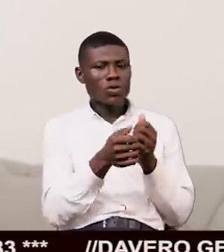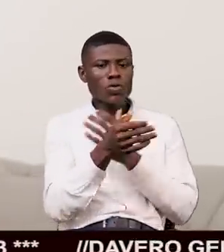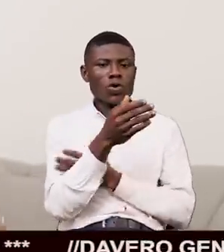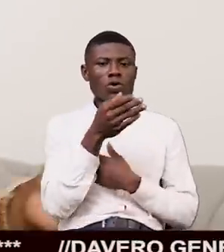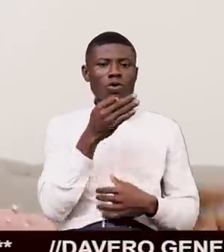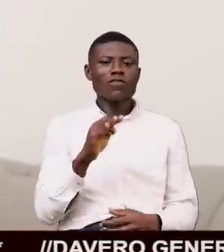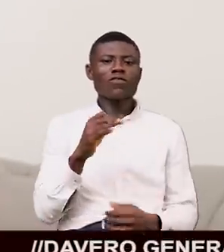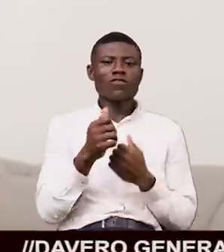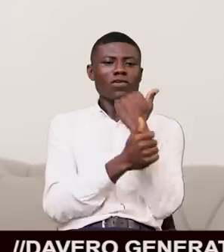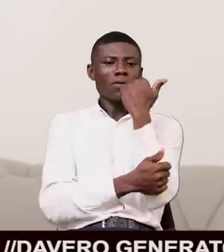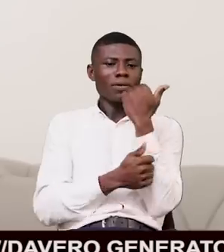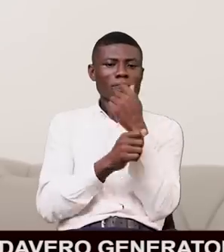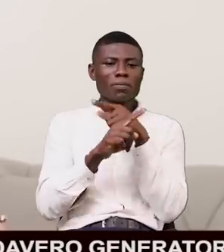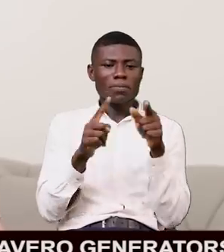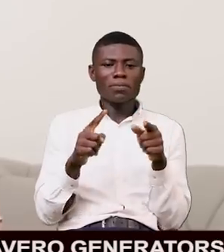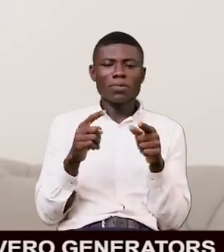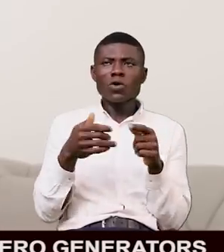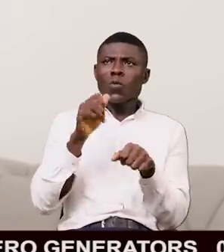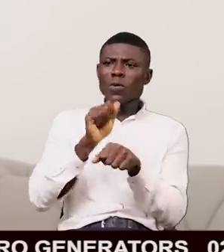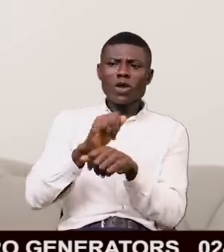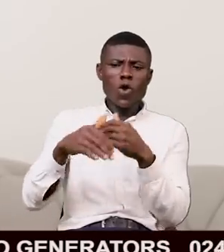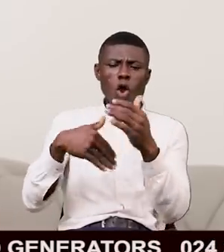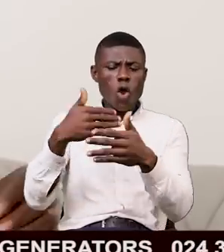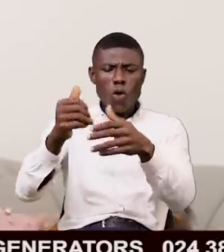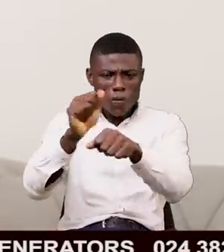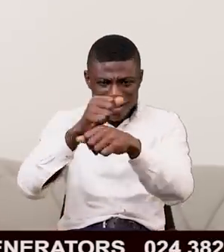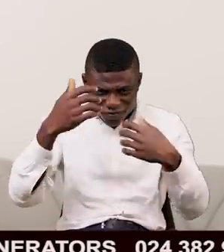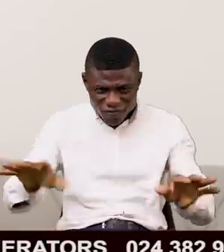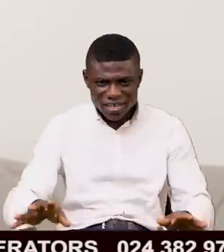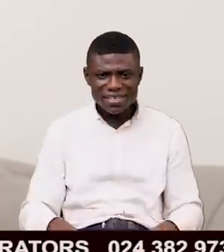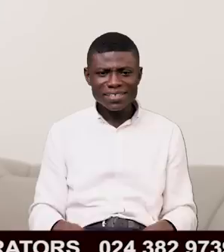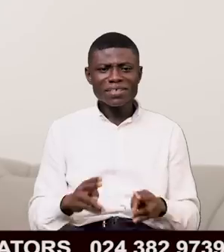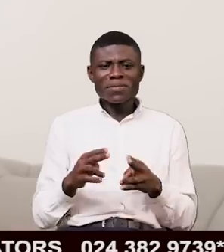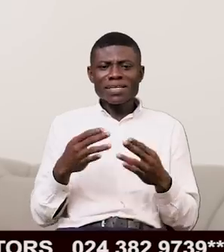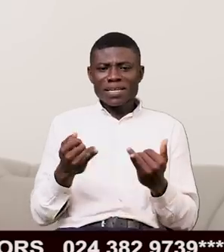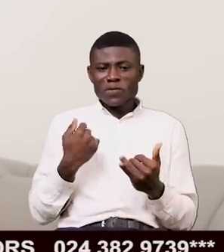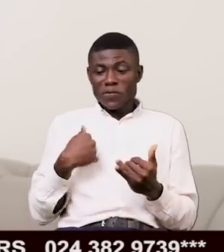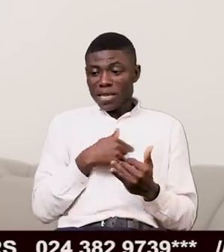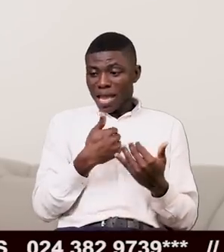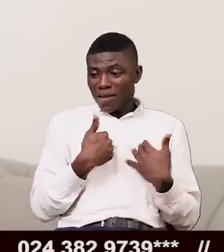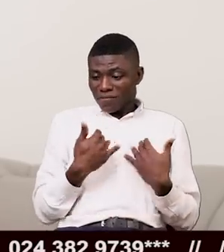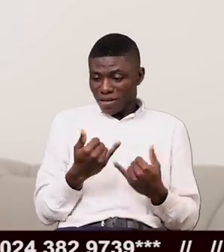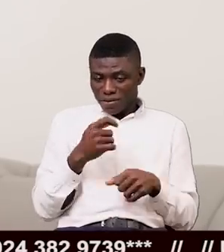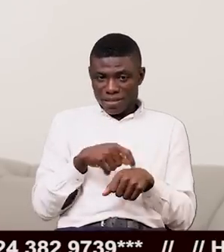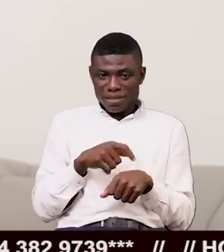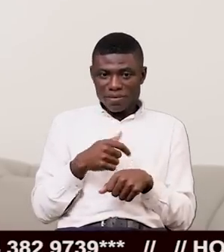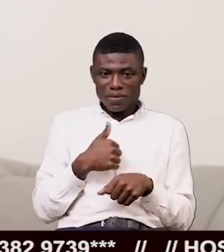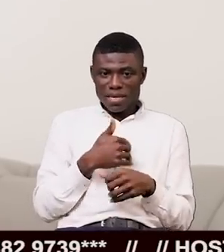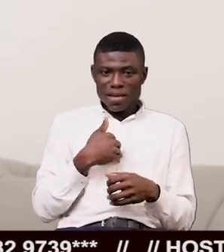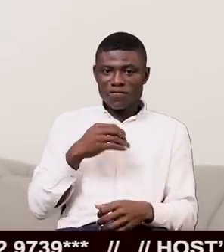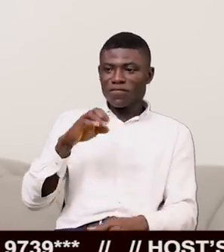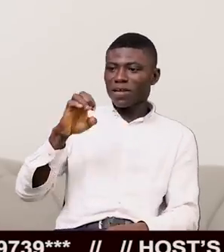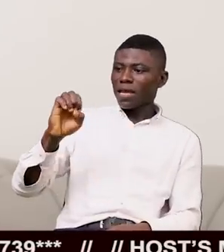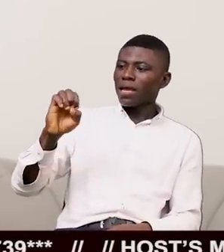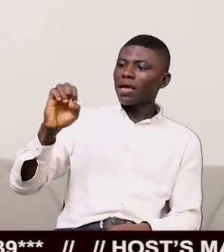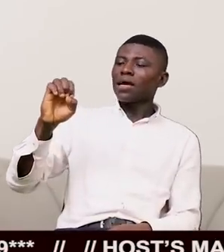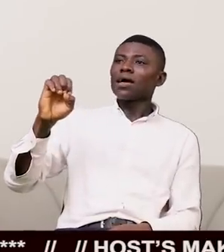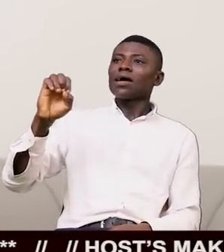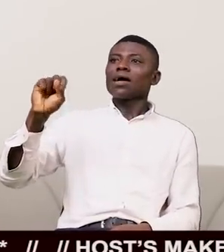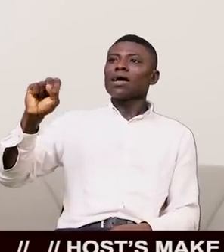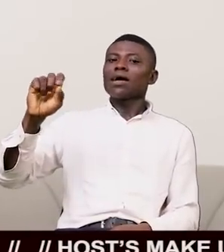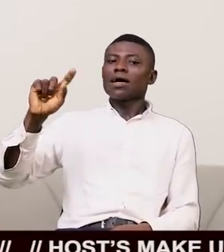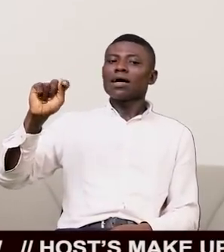Abraham or Mooko, or Mabba Yomo dear, echo. Nti yes, you are Bresuni. You were Esther Yan Coupon,